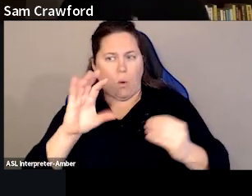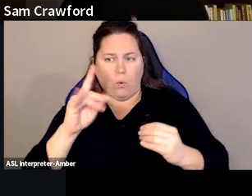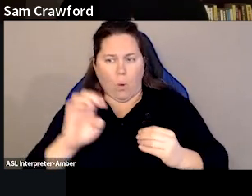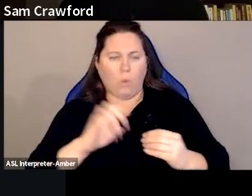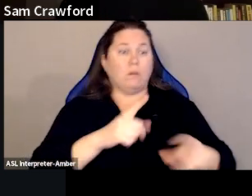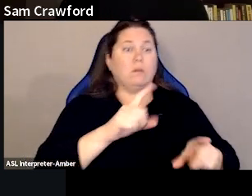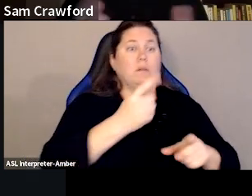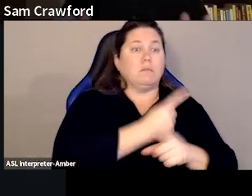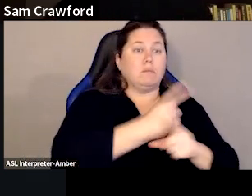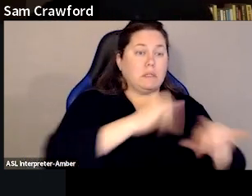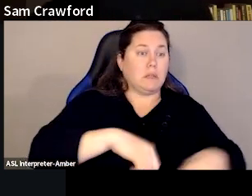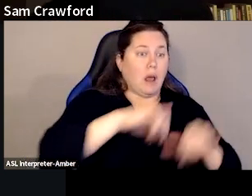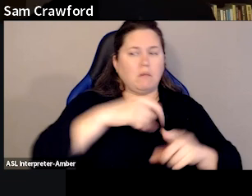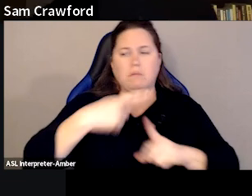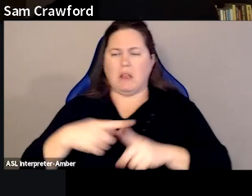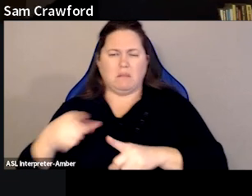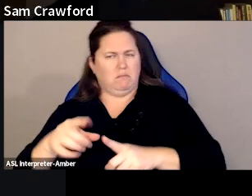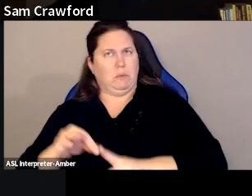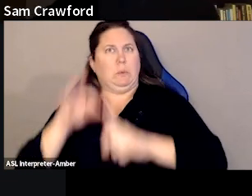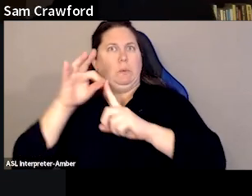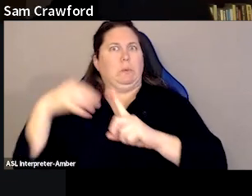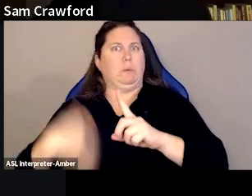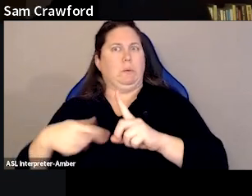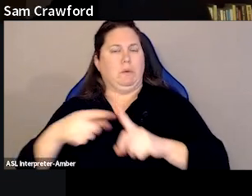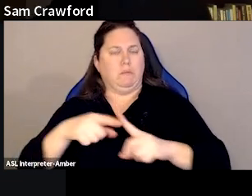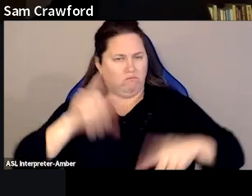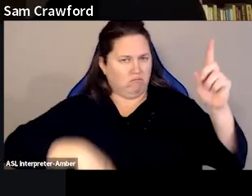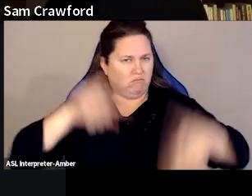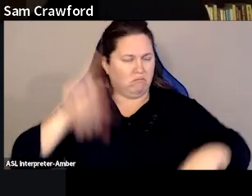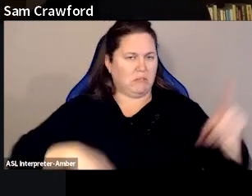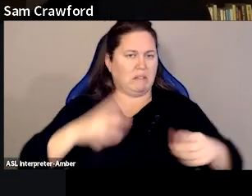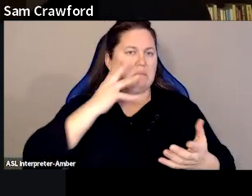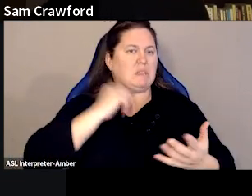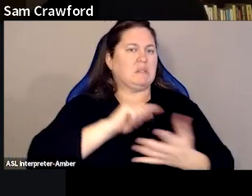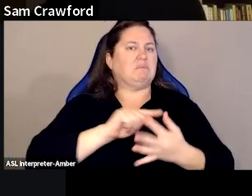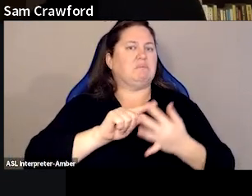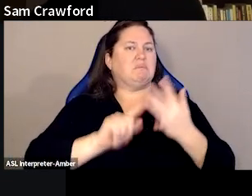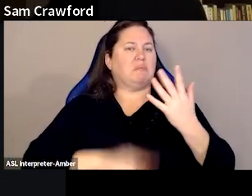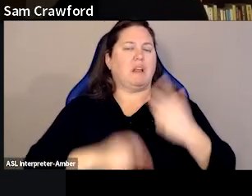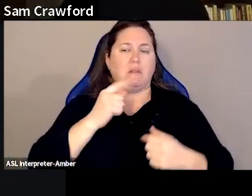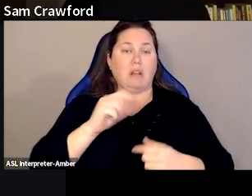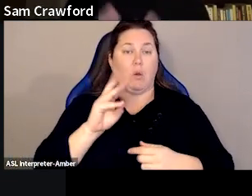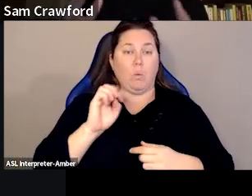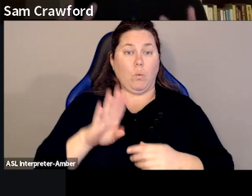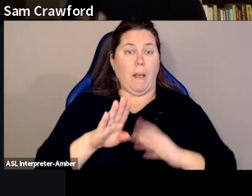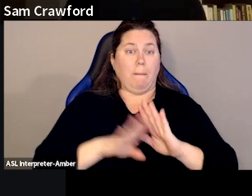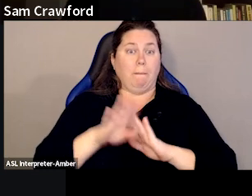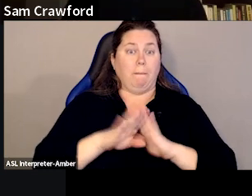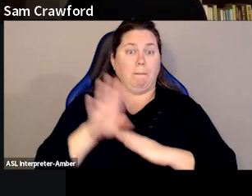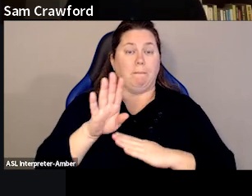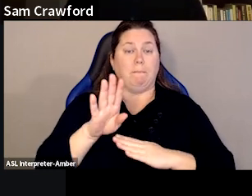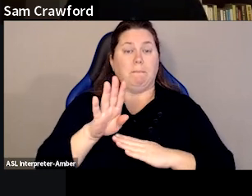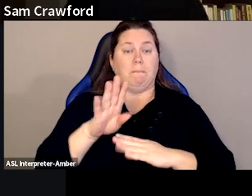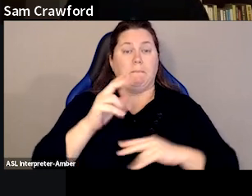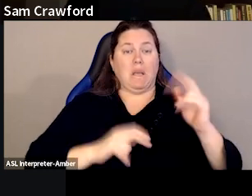builds. And I've also been building websites for quite a long time. So what you're seeing here is a screen grab of my very